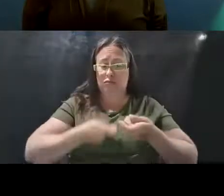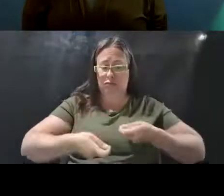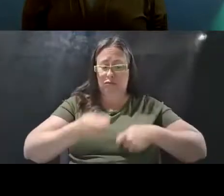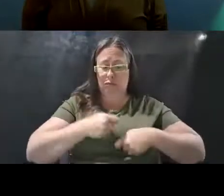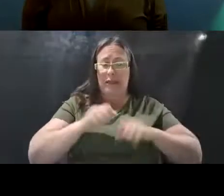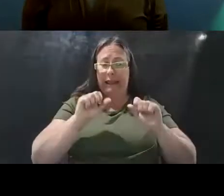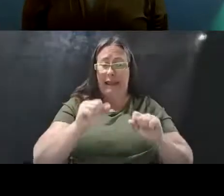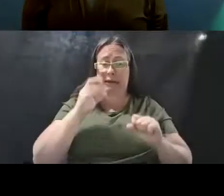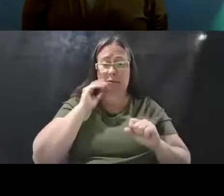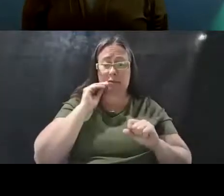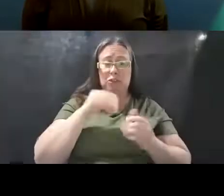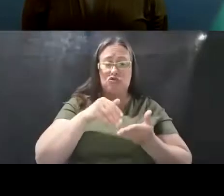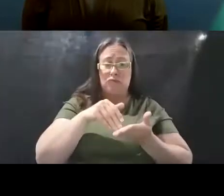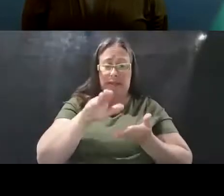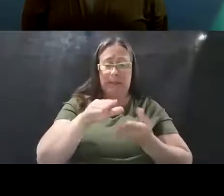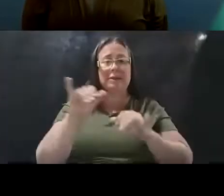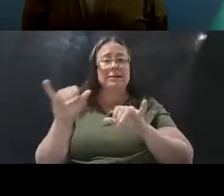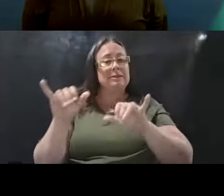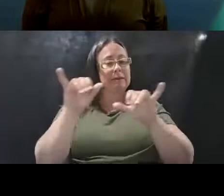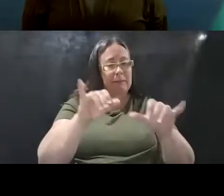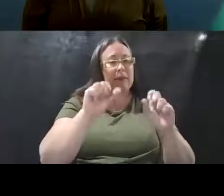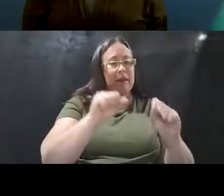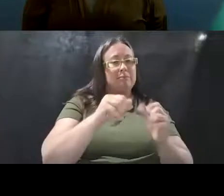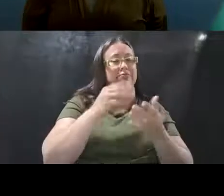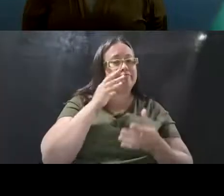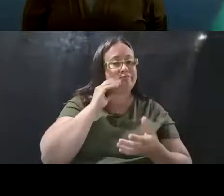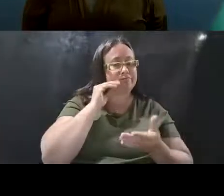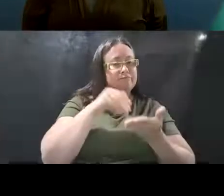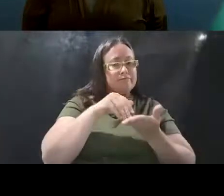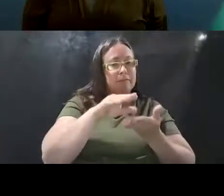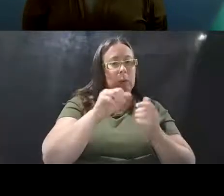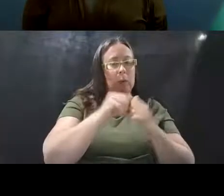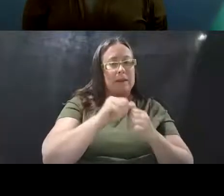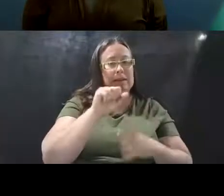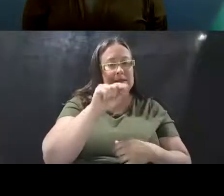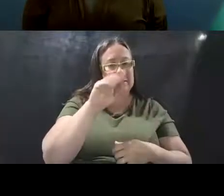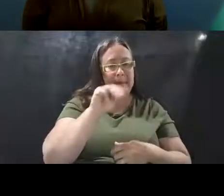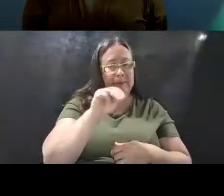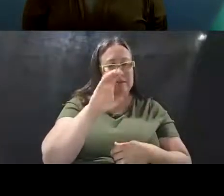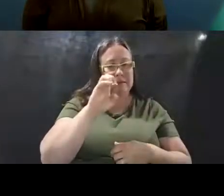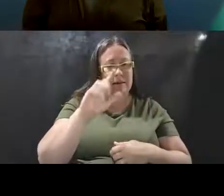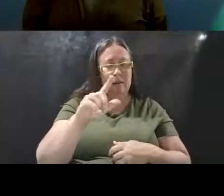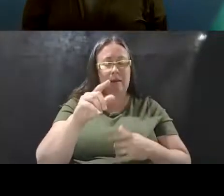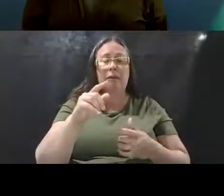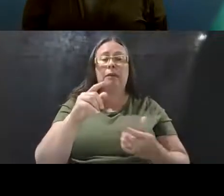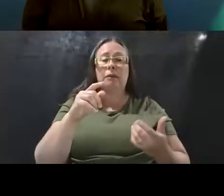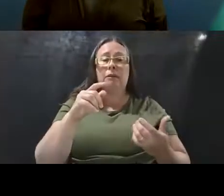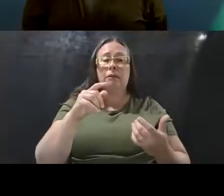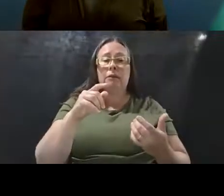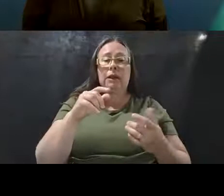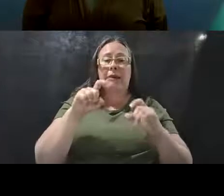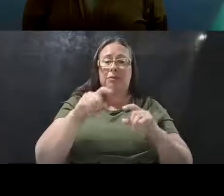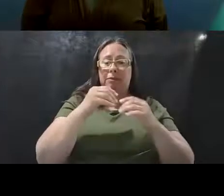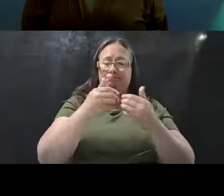Embryonic stem cells had tremendous potential because they could be differentiated, they're pluripotent, they could be differentiated